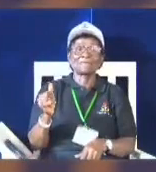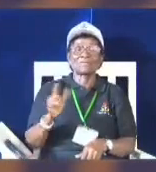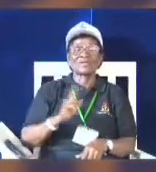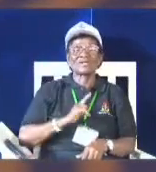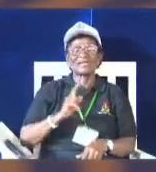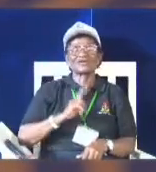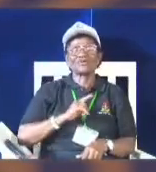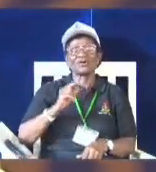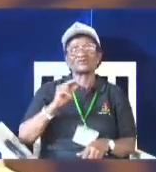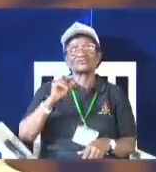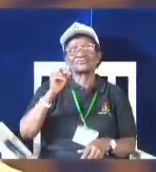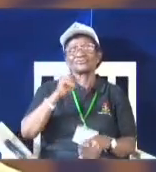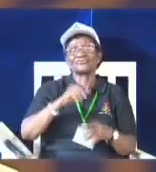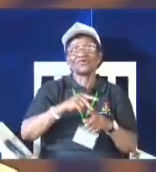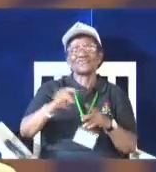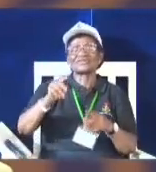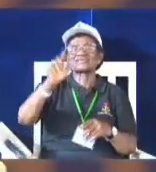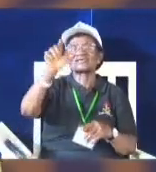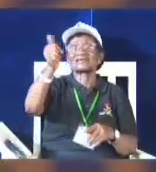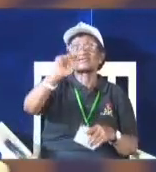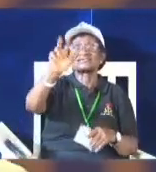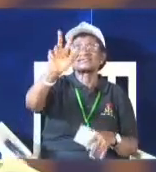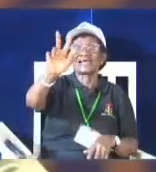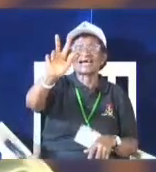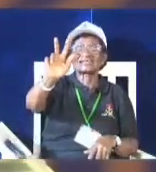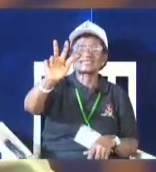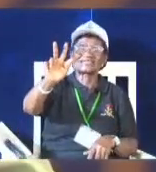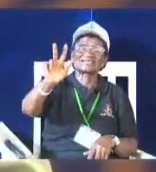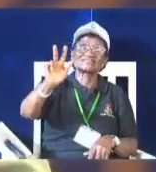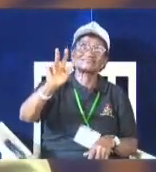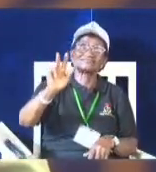Lagos Province 13,